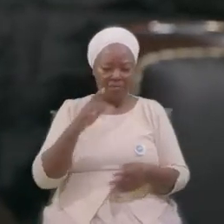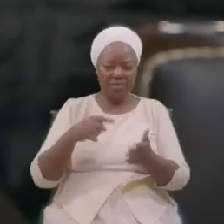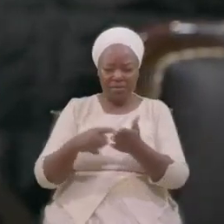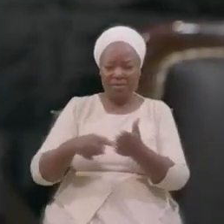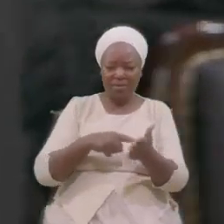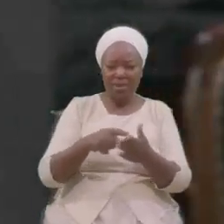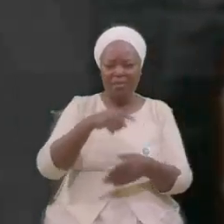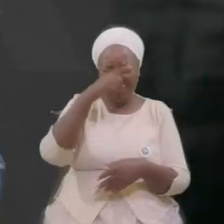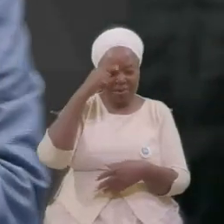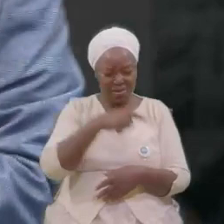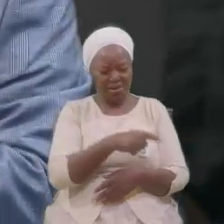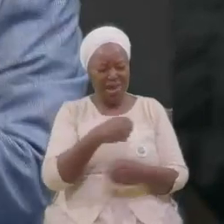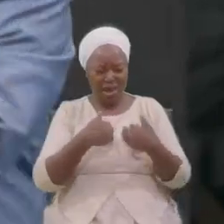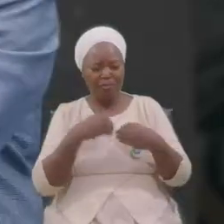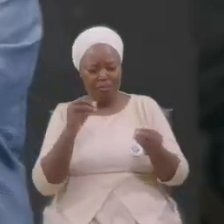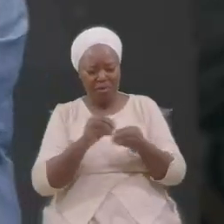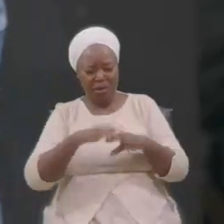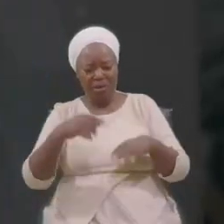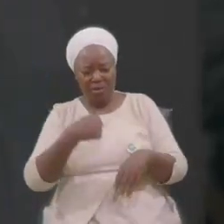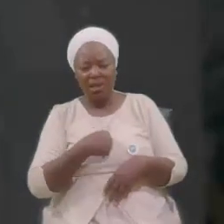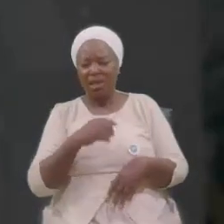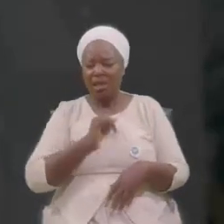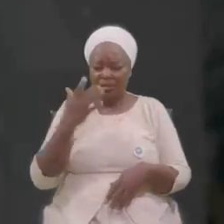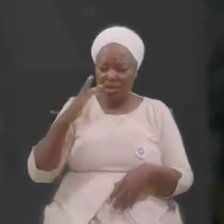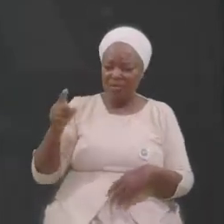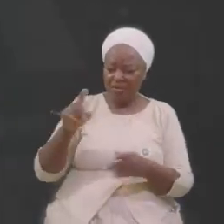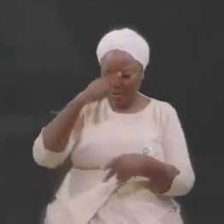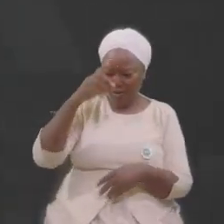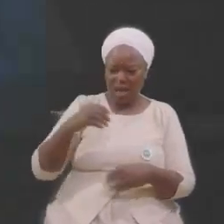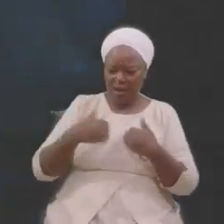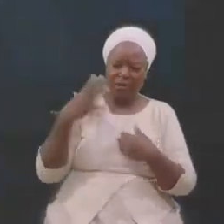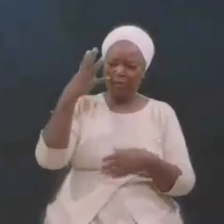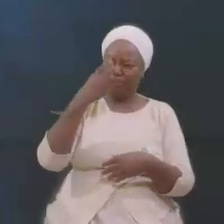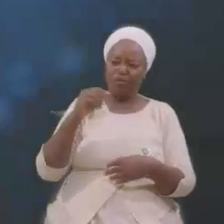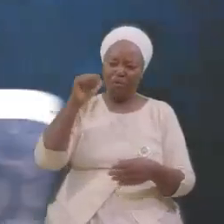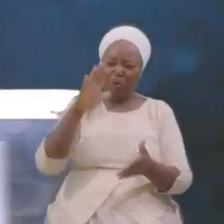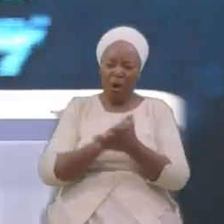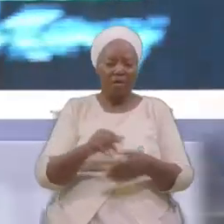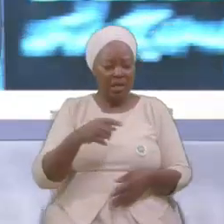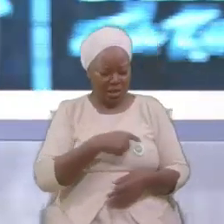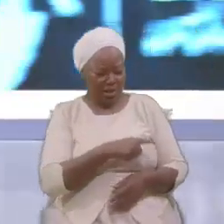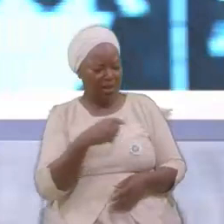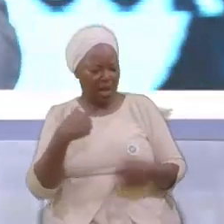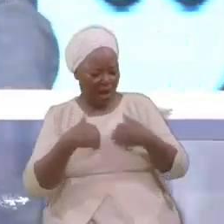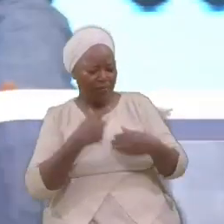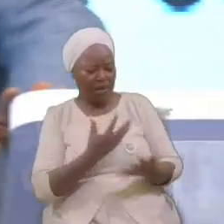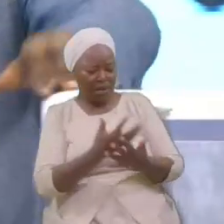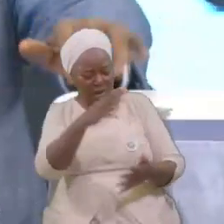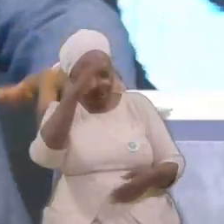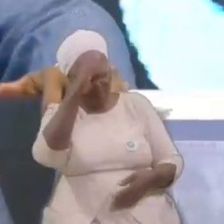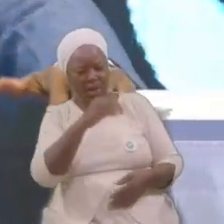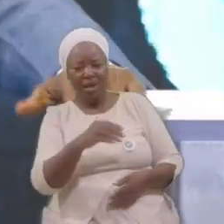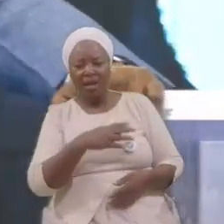car. I envy him because of his wife. I envy her because of her husband.